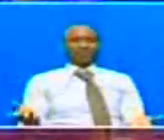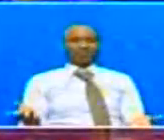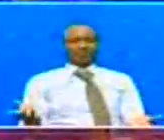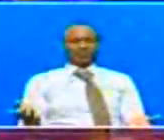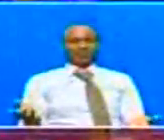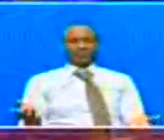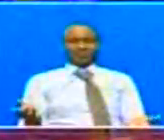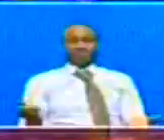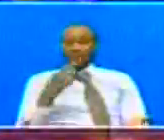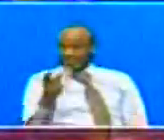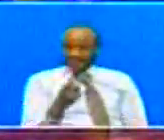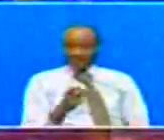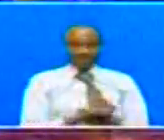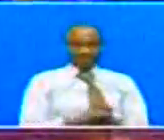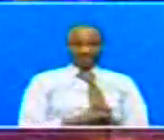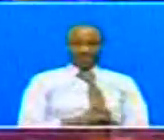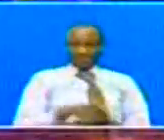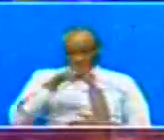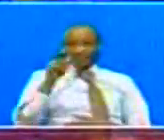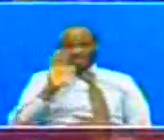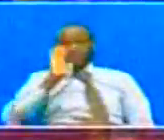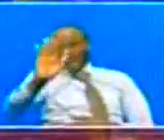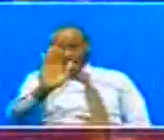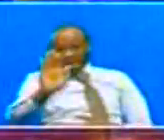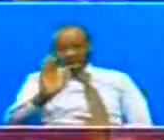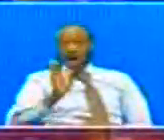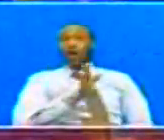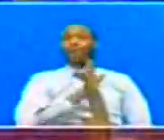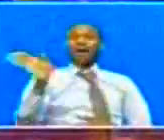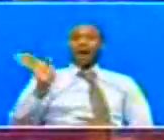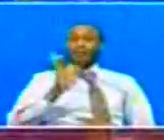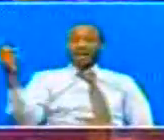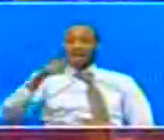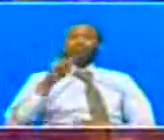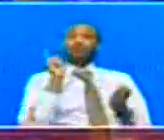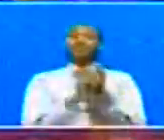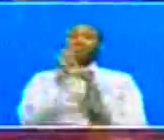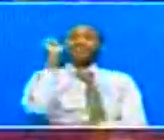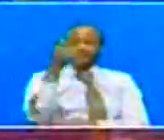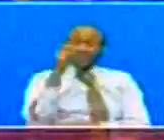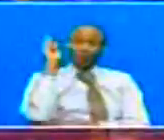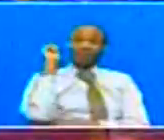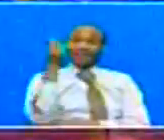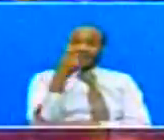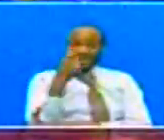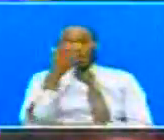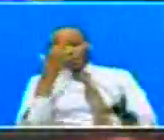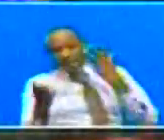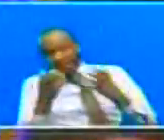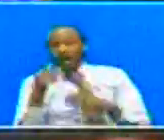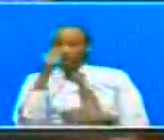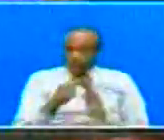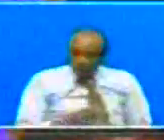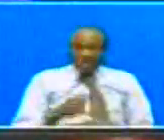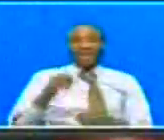Nimnini? No, I've said it. Nimnini? People say ati ni wao. Barack Obama is coming to see the president of Kenya, regardless of age,